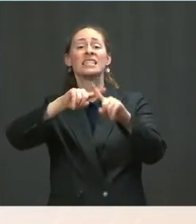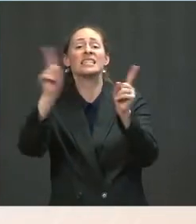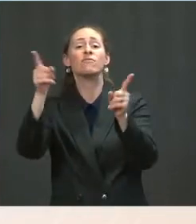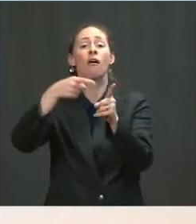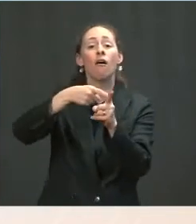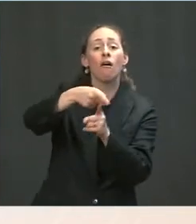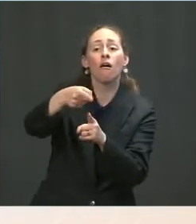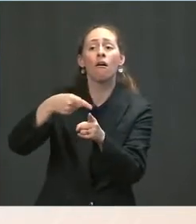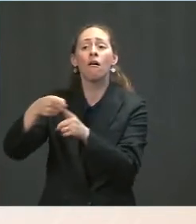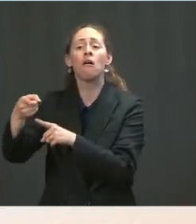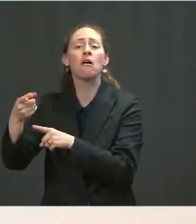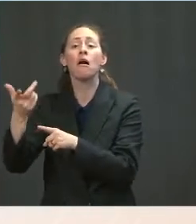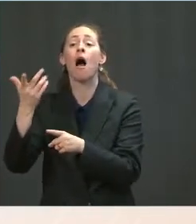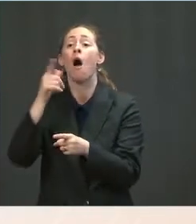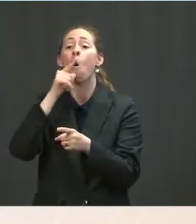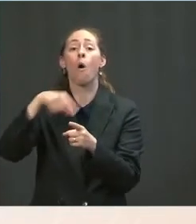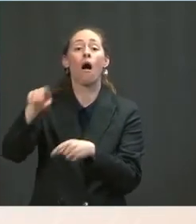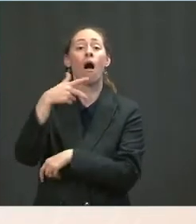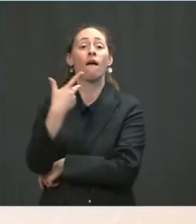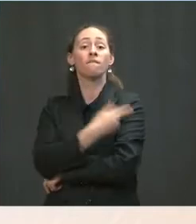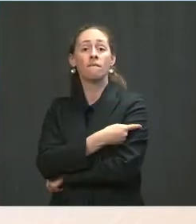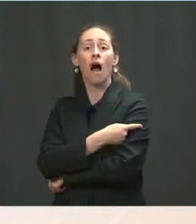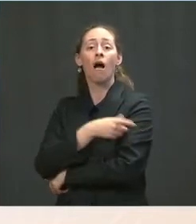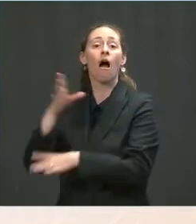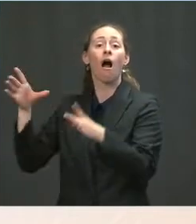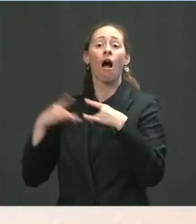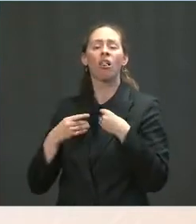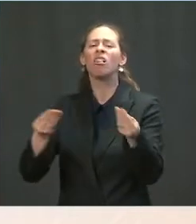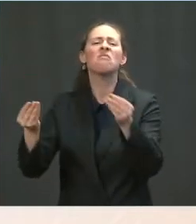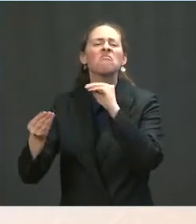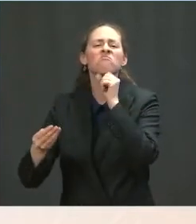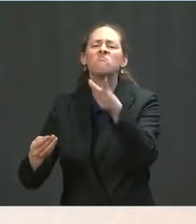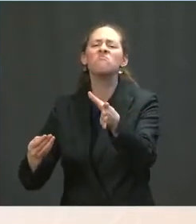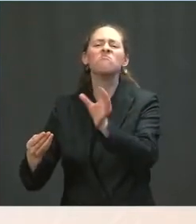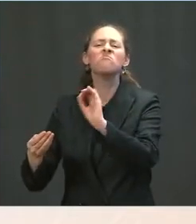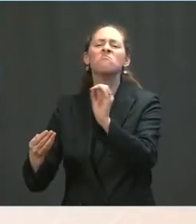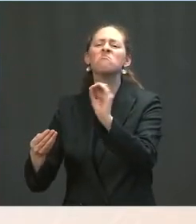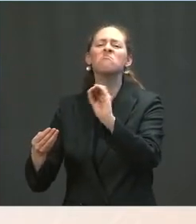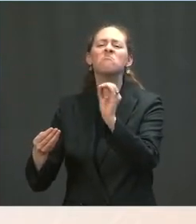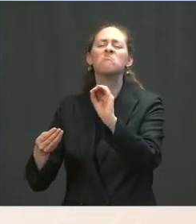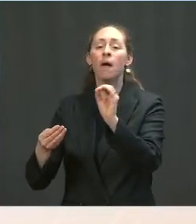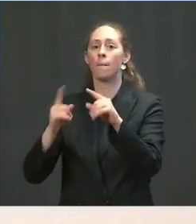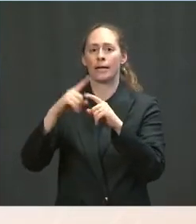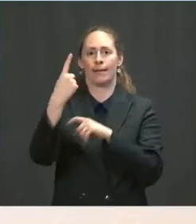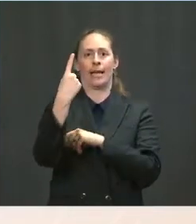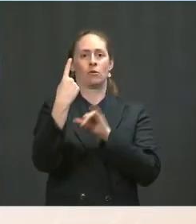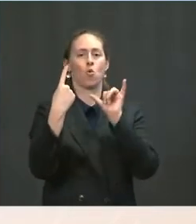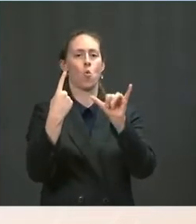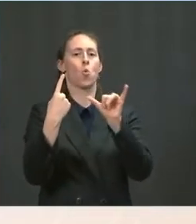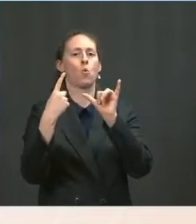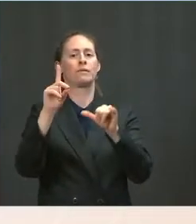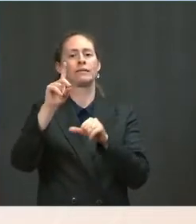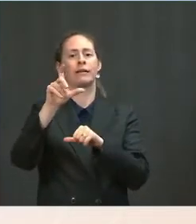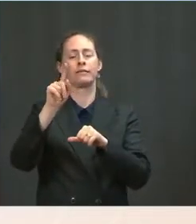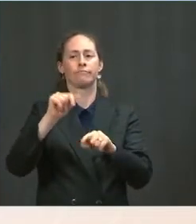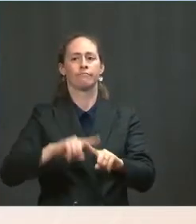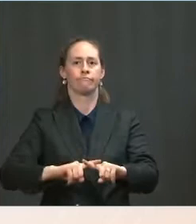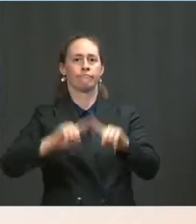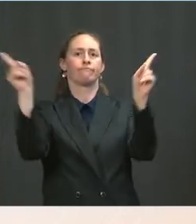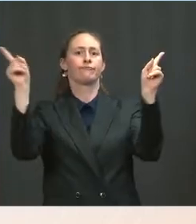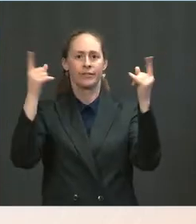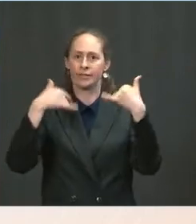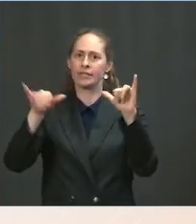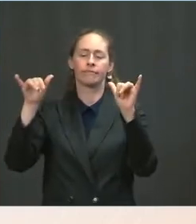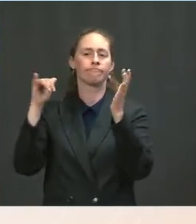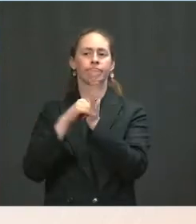that along. And so now that has changed with the Delta variant. That is how serious this variant is. That's why our message